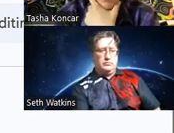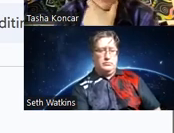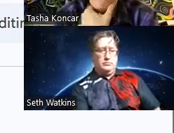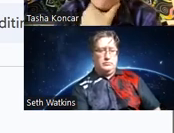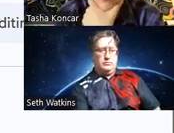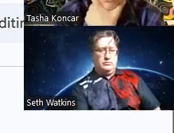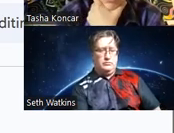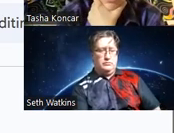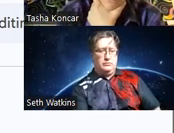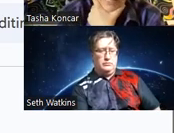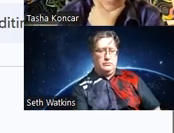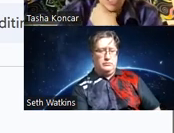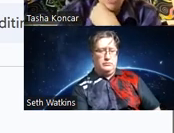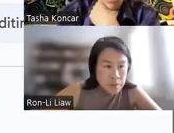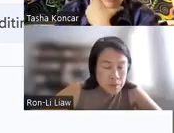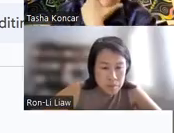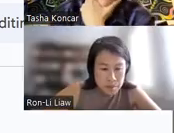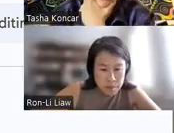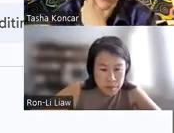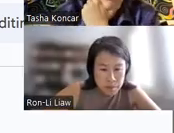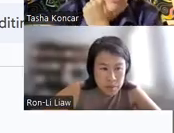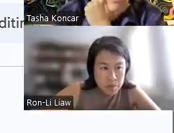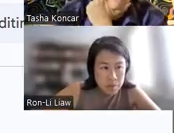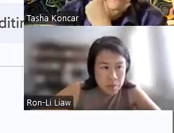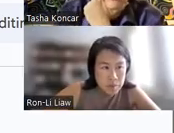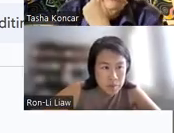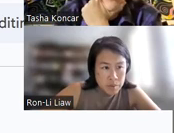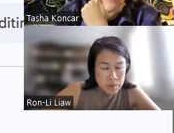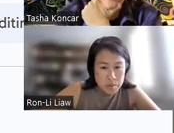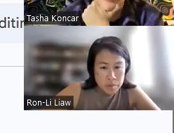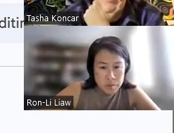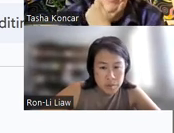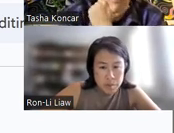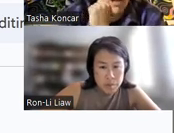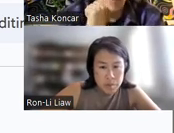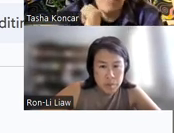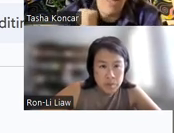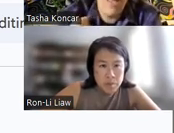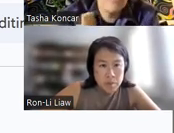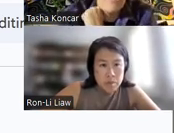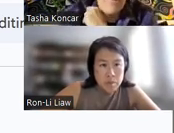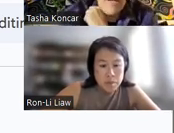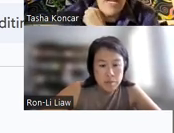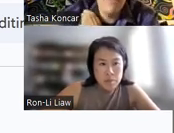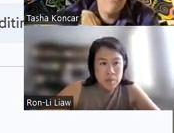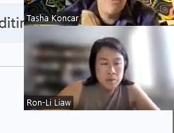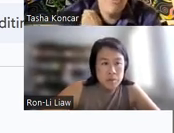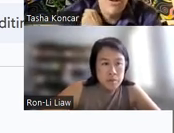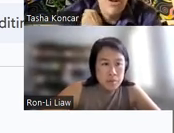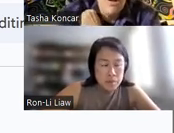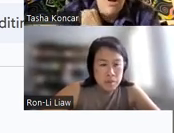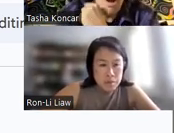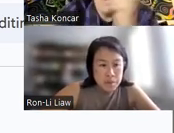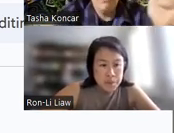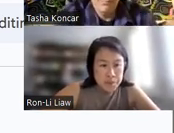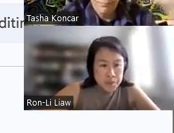to put in for compensation, for increase to compensation. We haven't heard anything back about that. Has there been any further